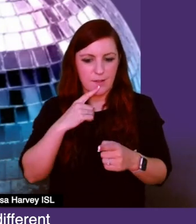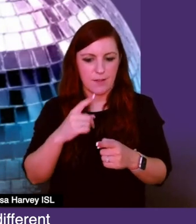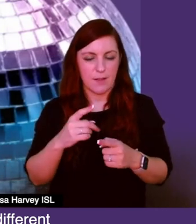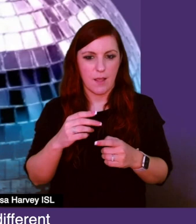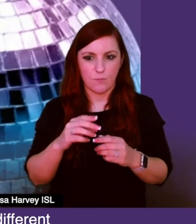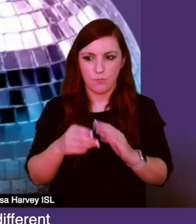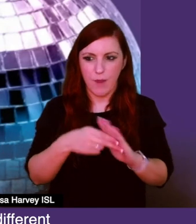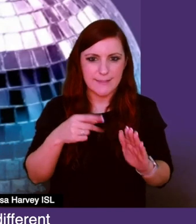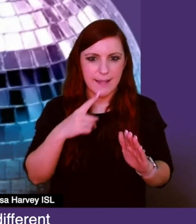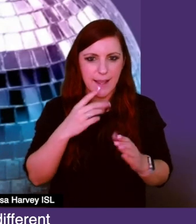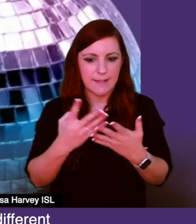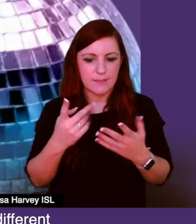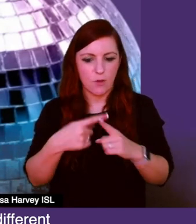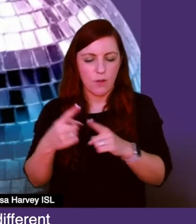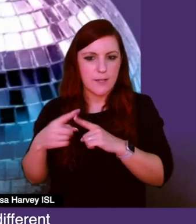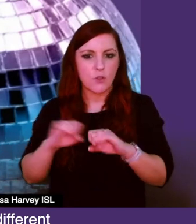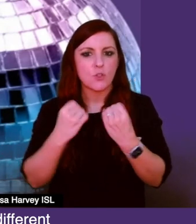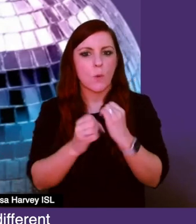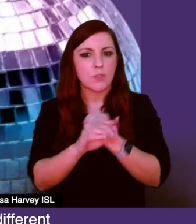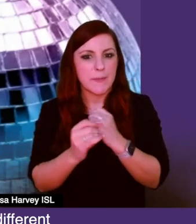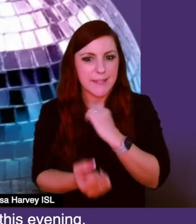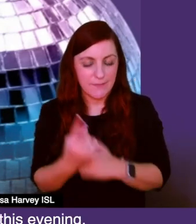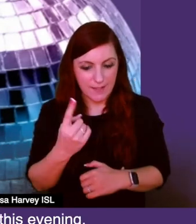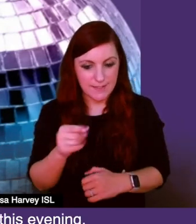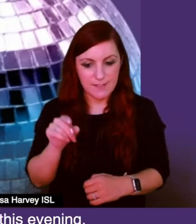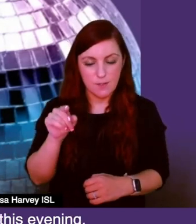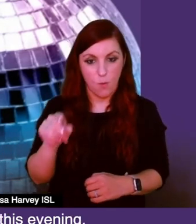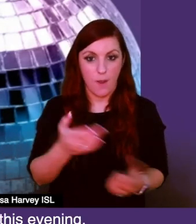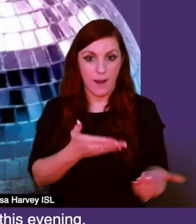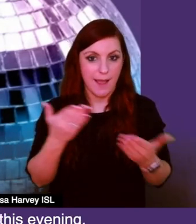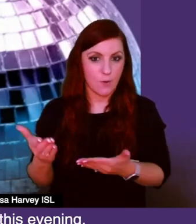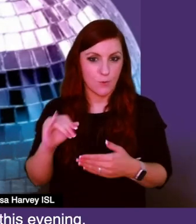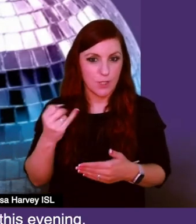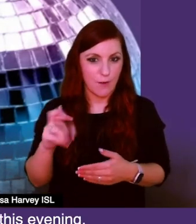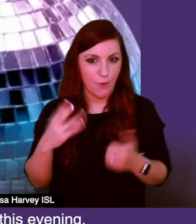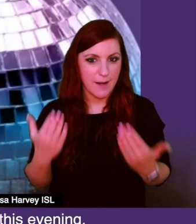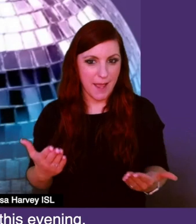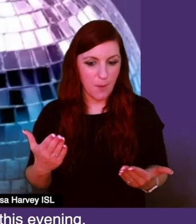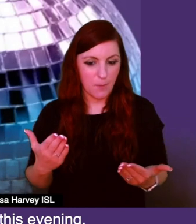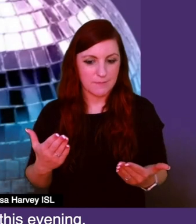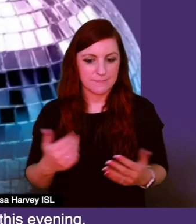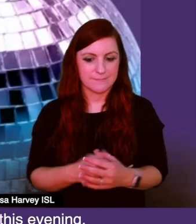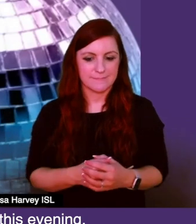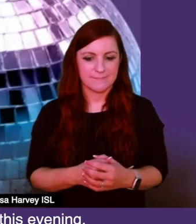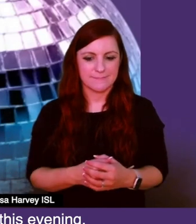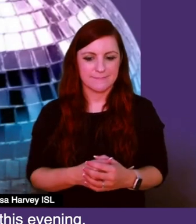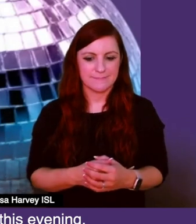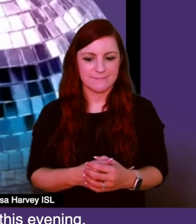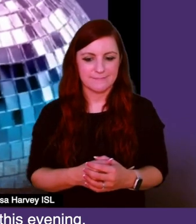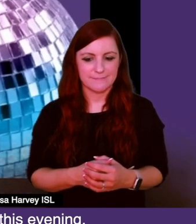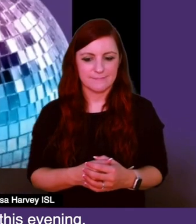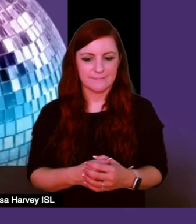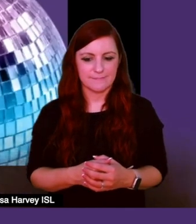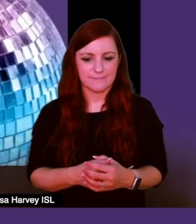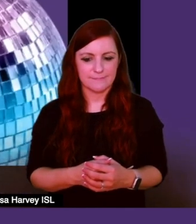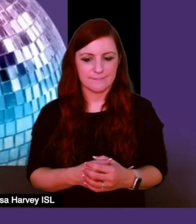in branded and social media events. So I'm gonna hand over to Jennifer. We're delighted to have you,